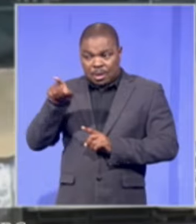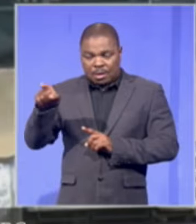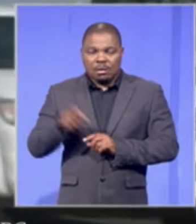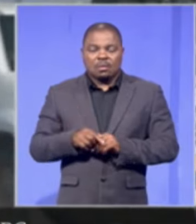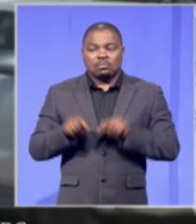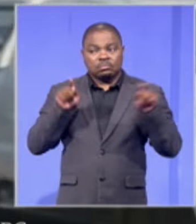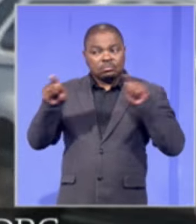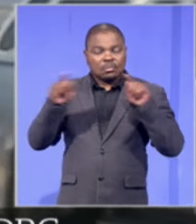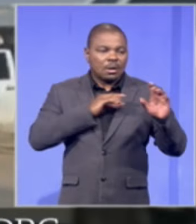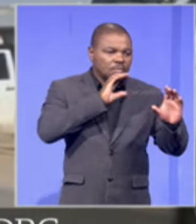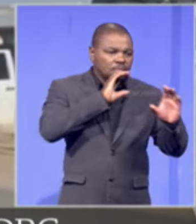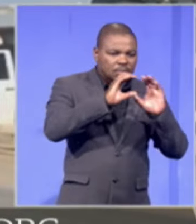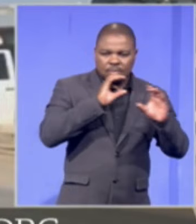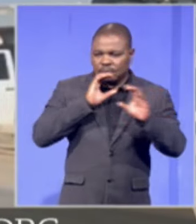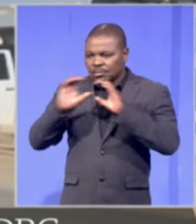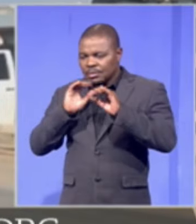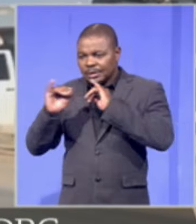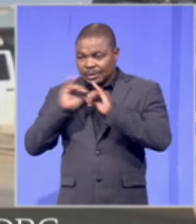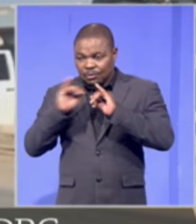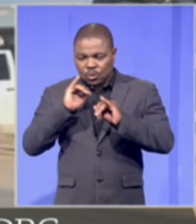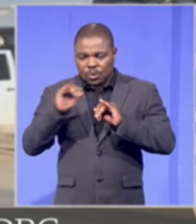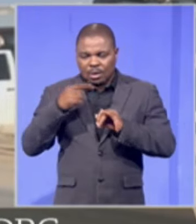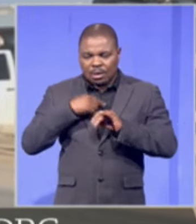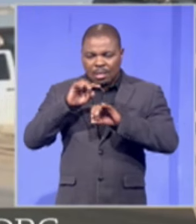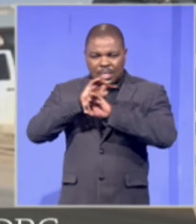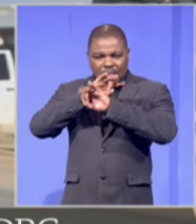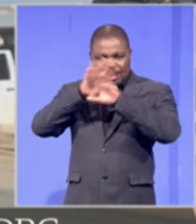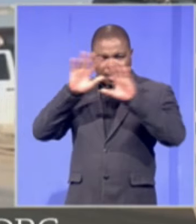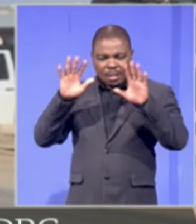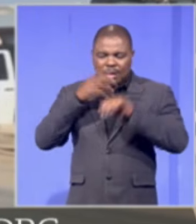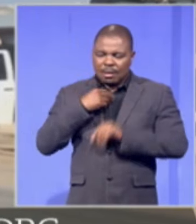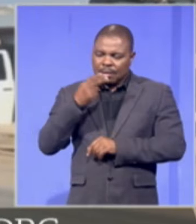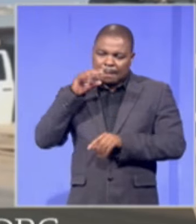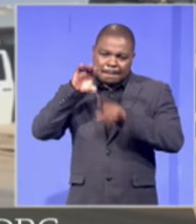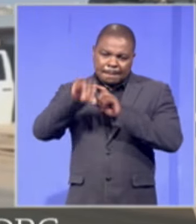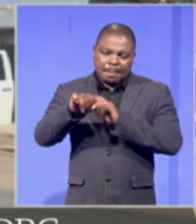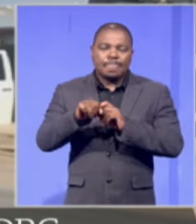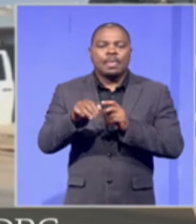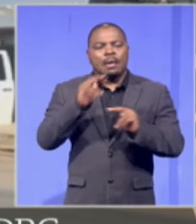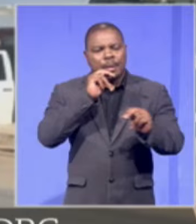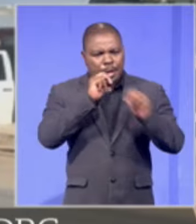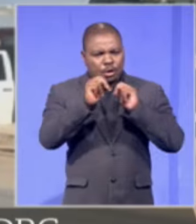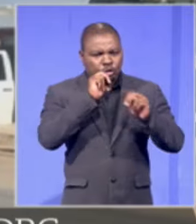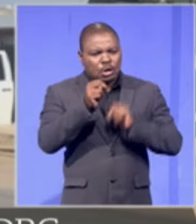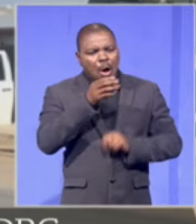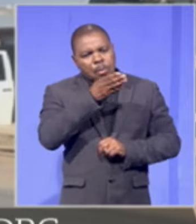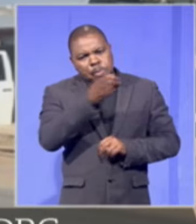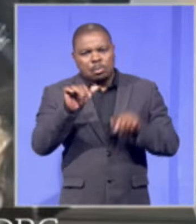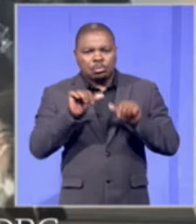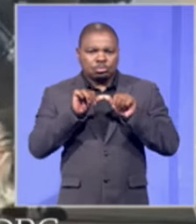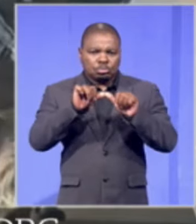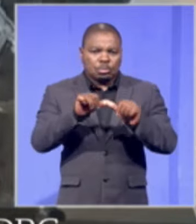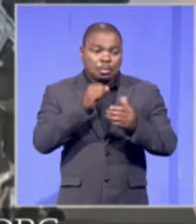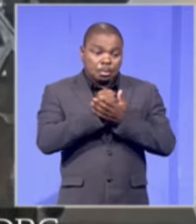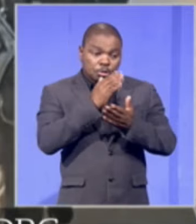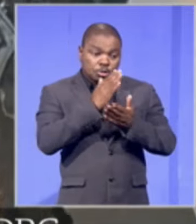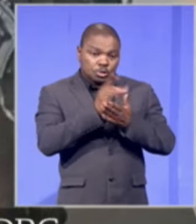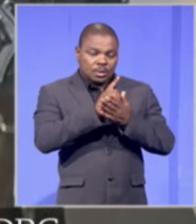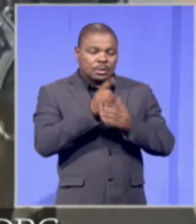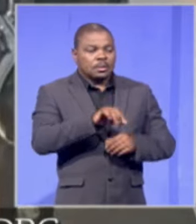ka le bona ho no hlakile hore ho ntse ho na le dipuisano tse etsahalang ho etsa bonnete ba hore Afrika Borwa